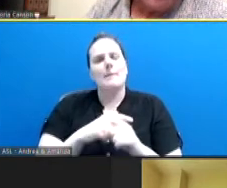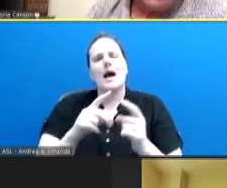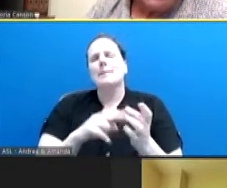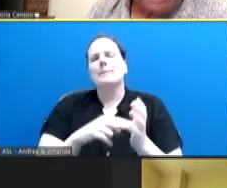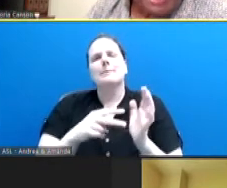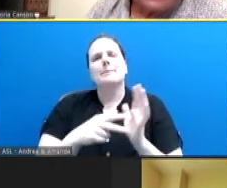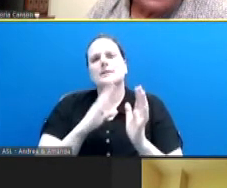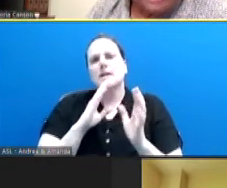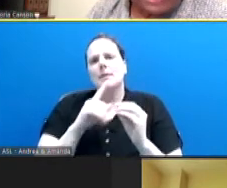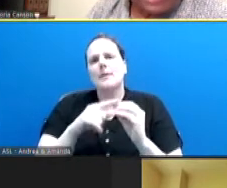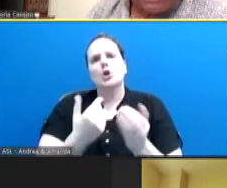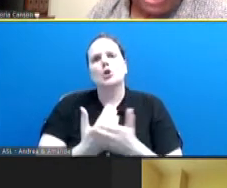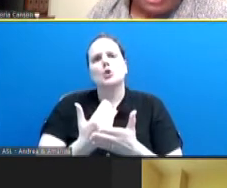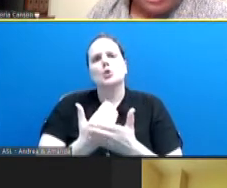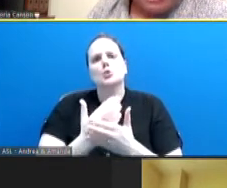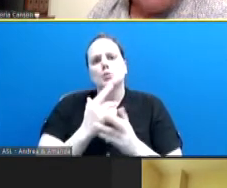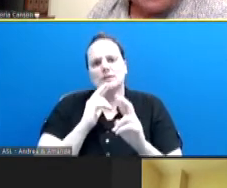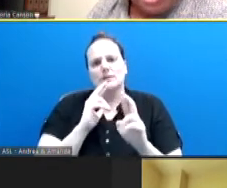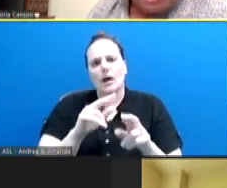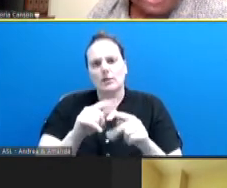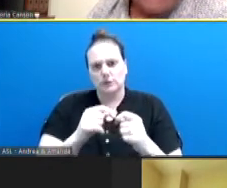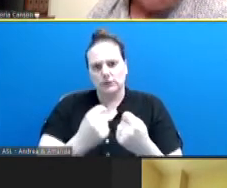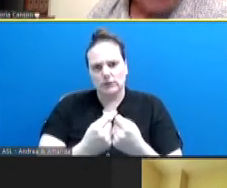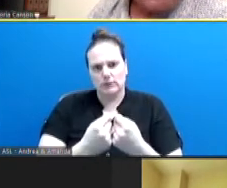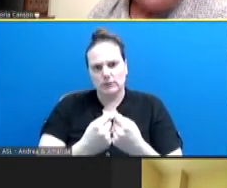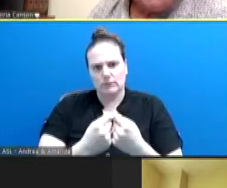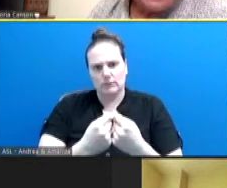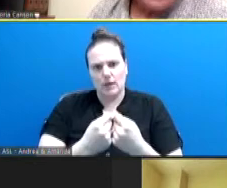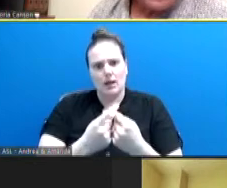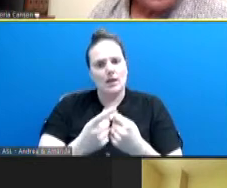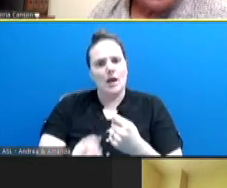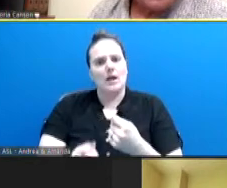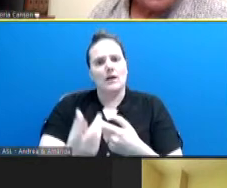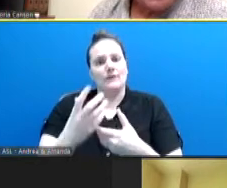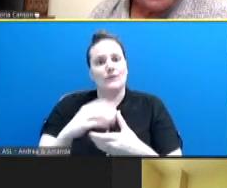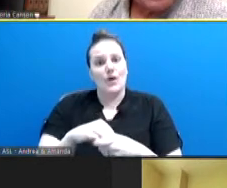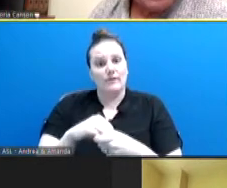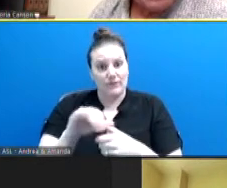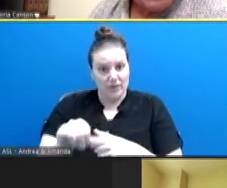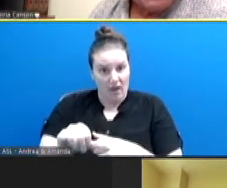new response team, are they part of that?